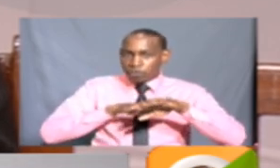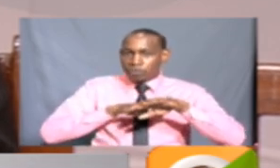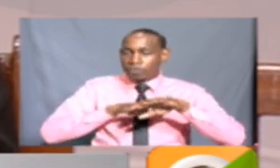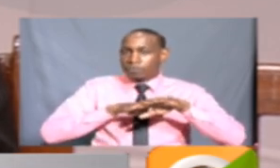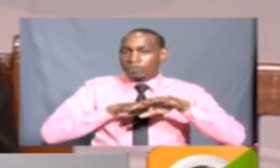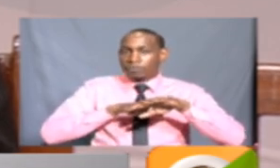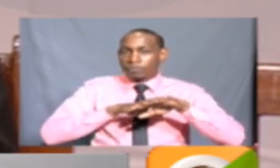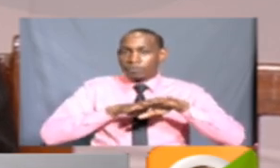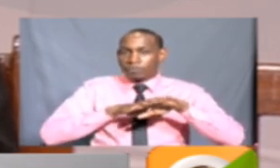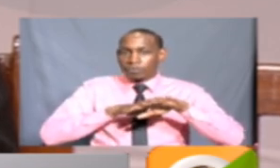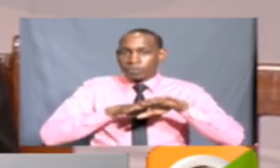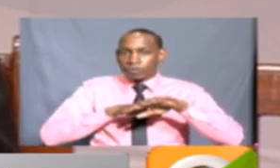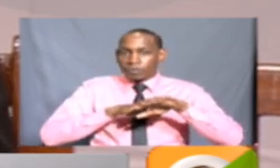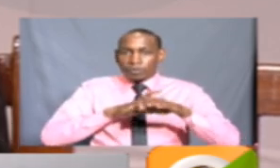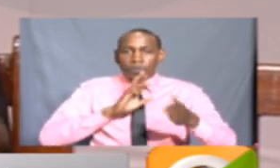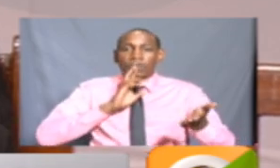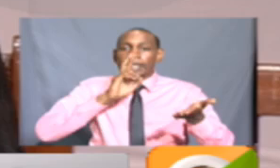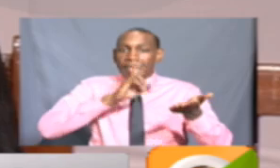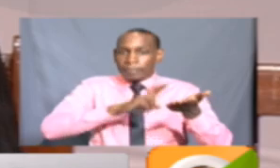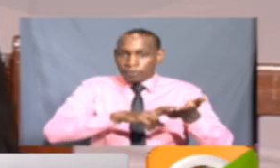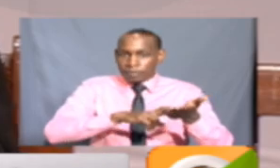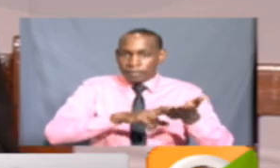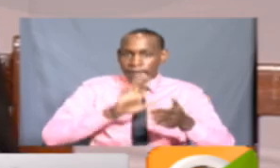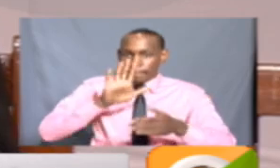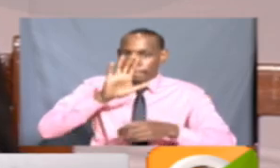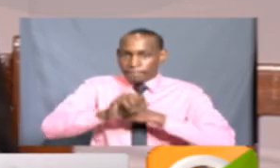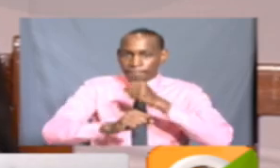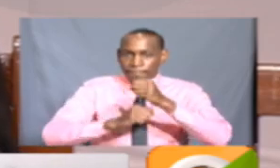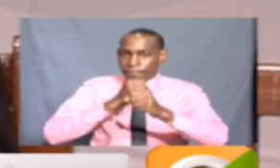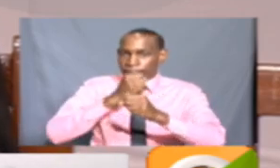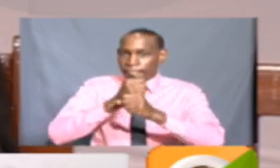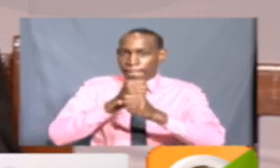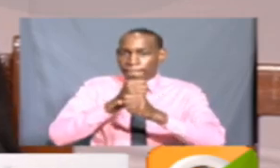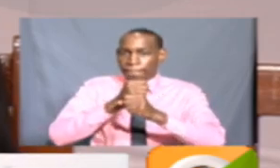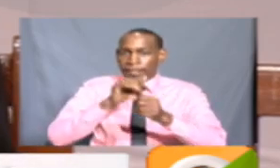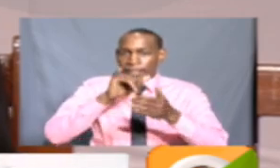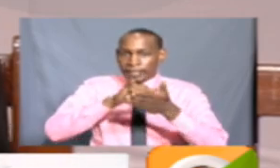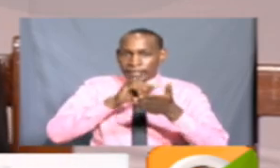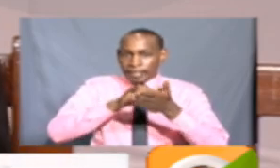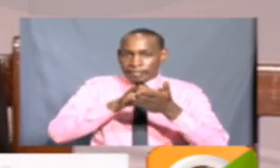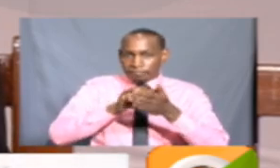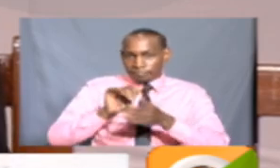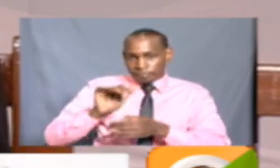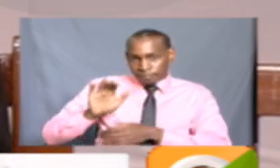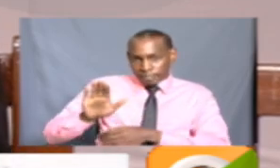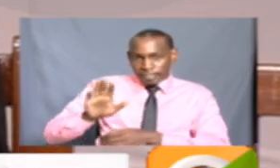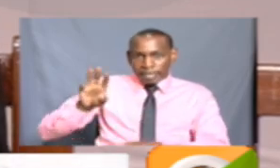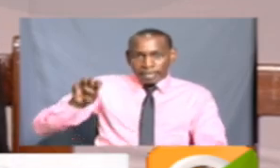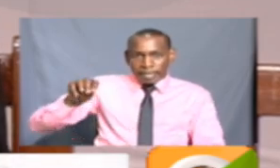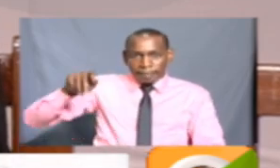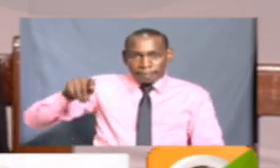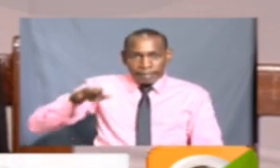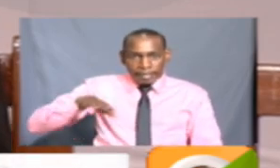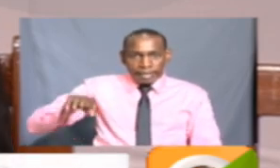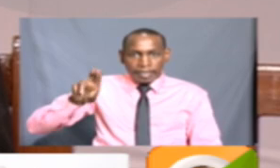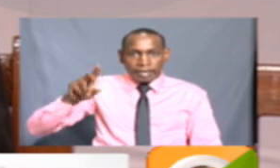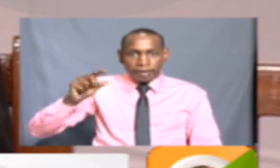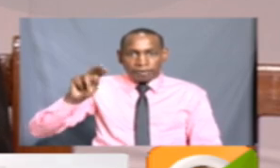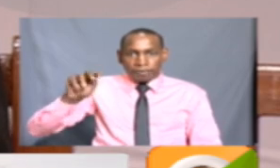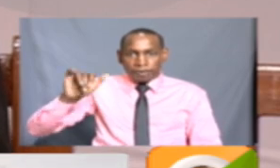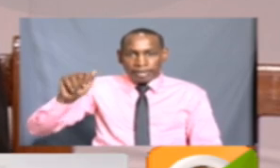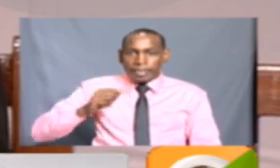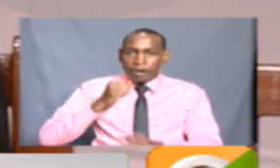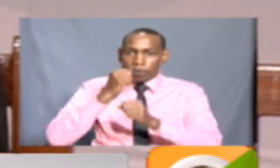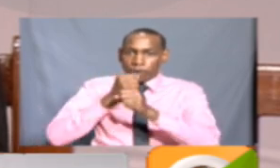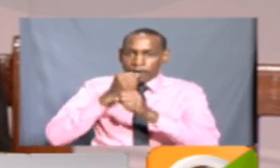an enviable track record. 5 years that he has been the MP for Ugenya, he has done